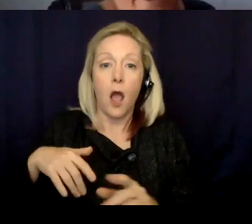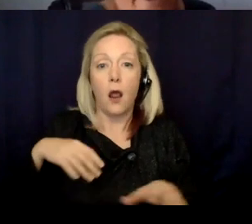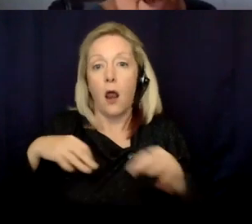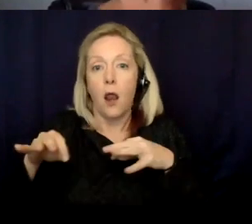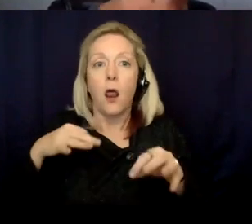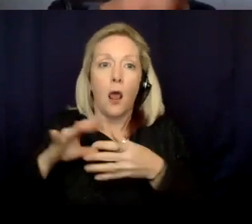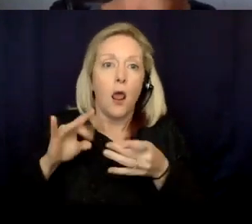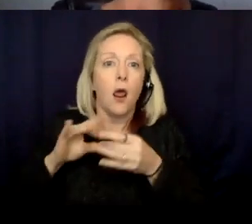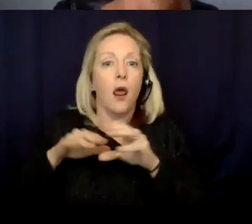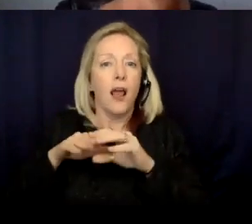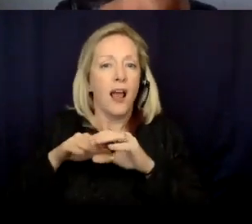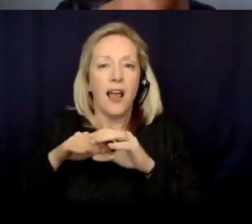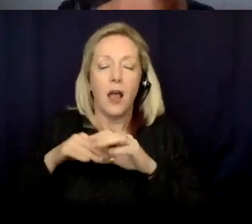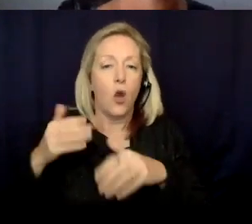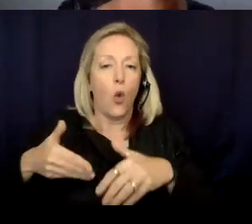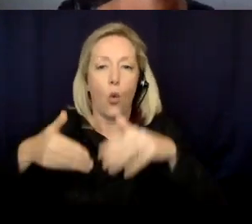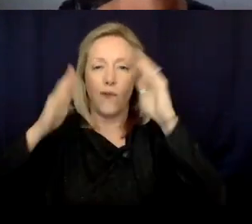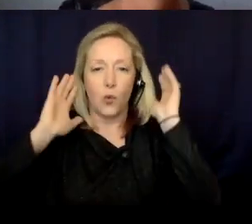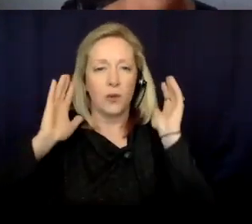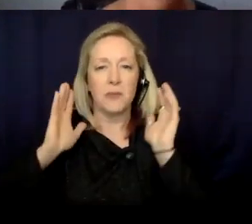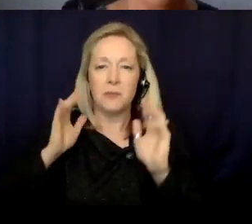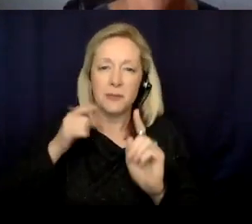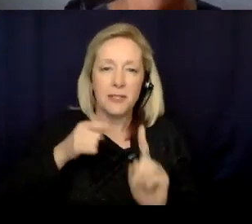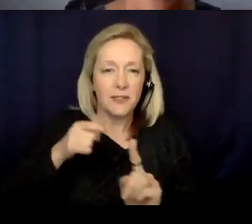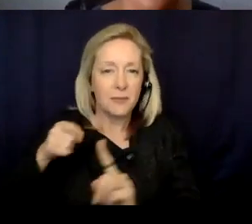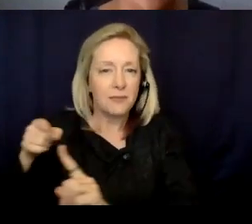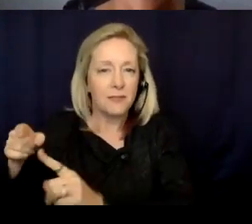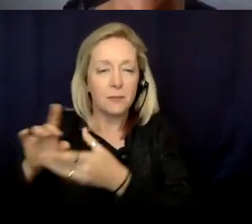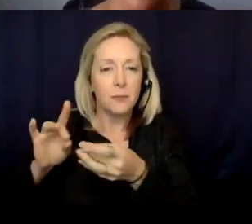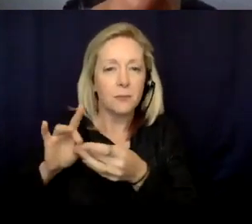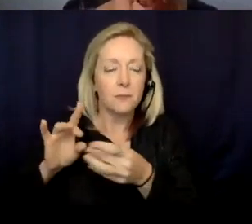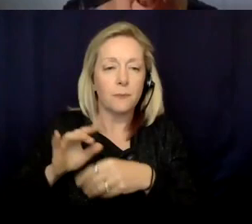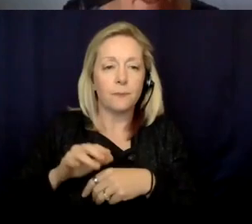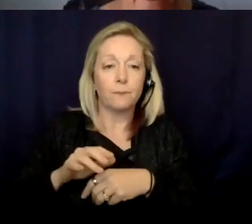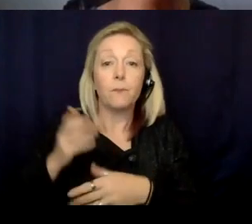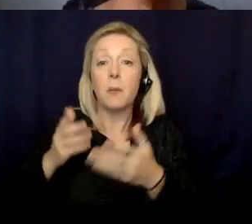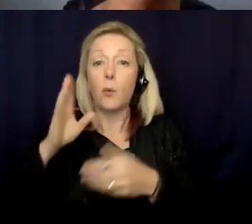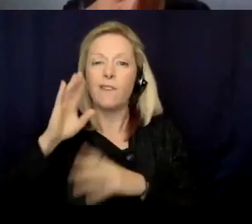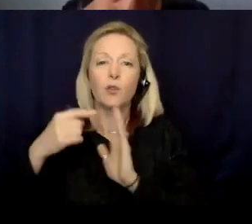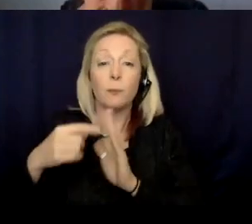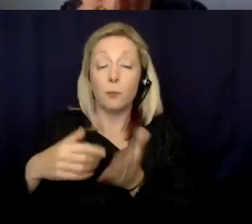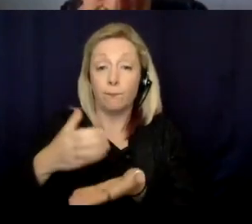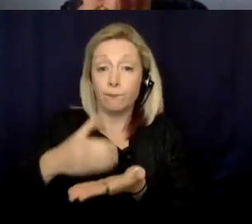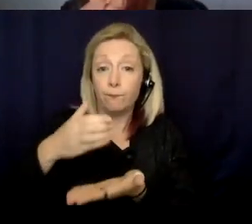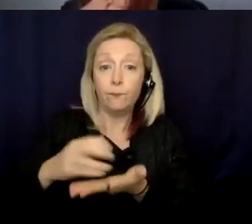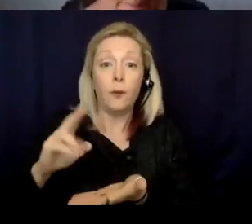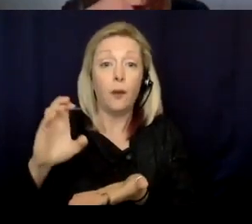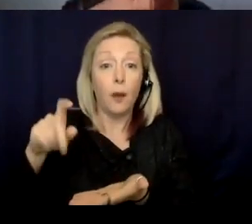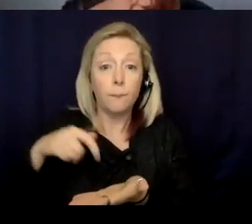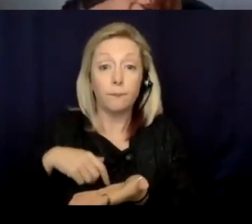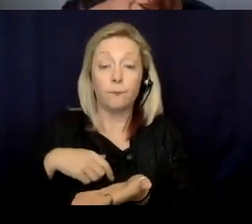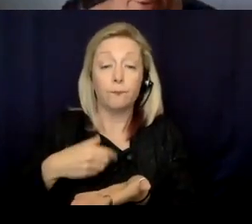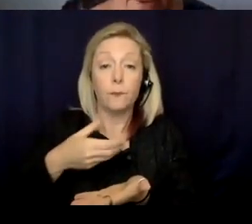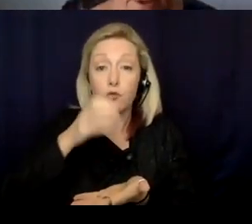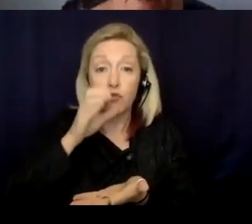da da da. I may not do that. I may say cup, drink, but I'm